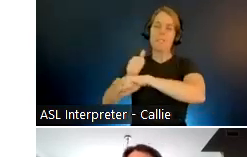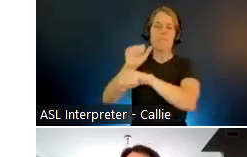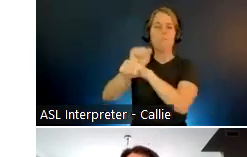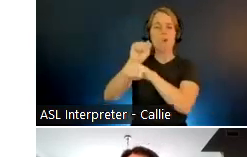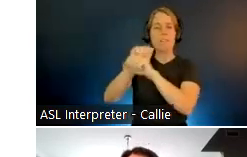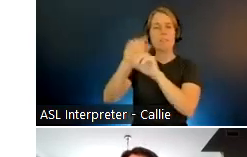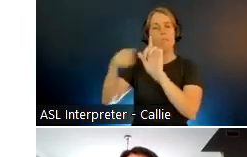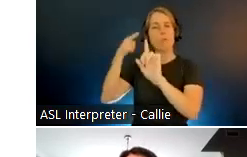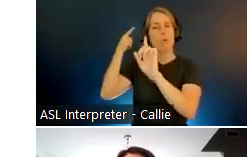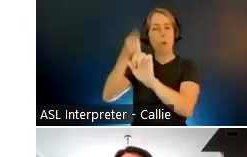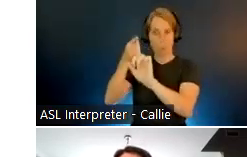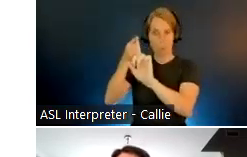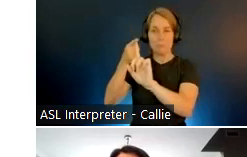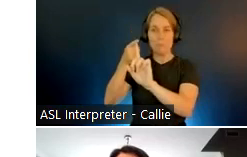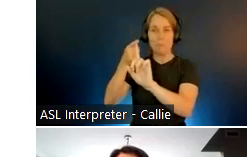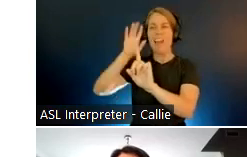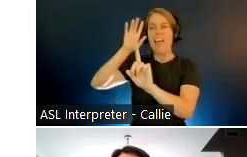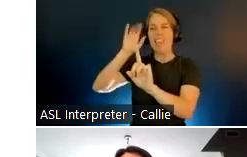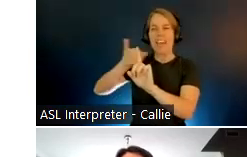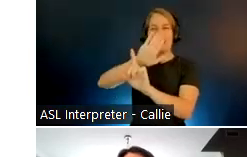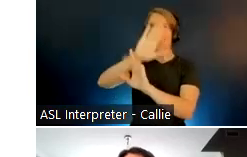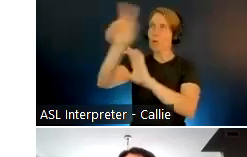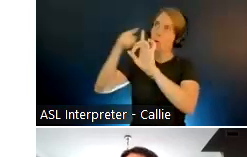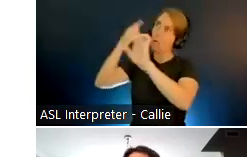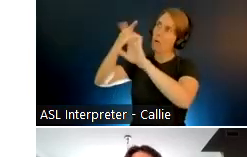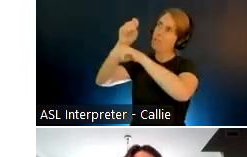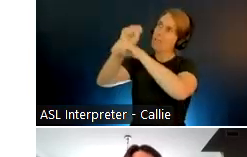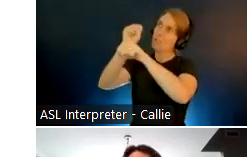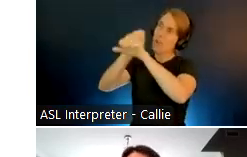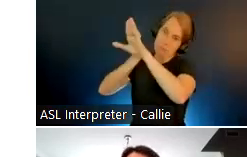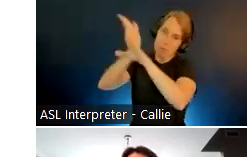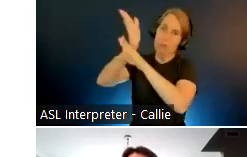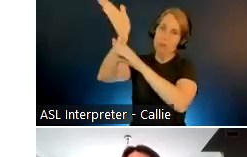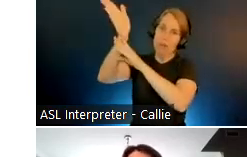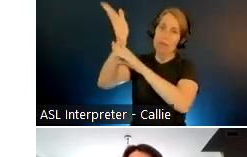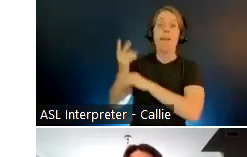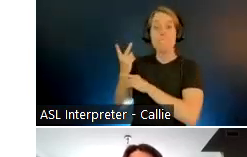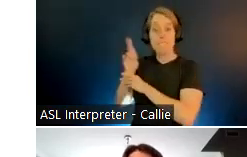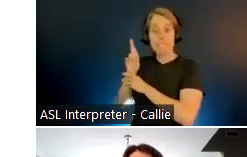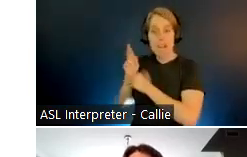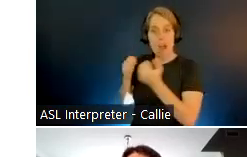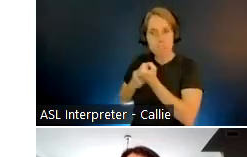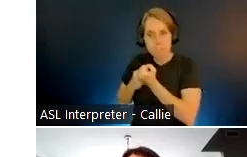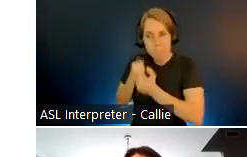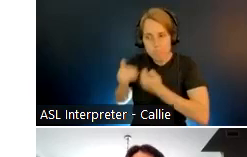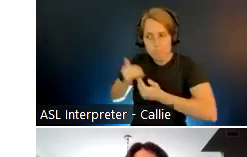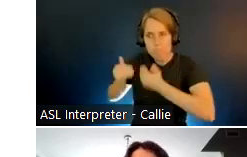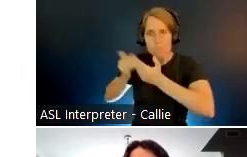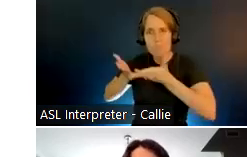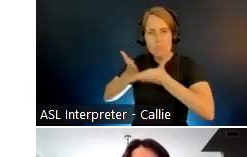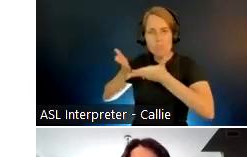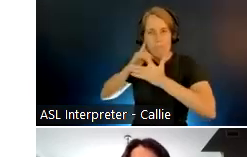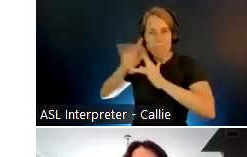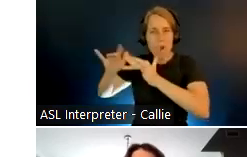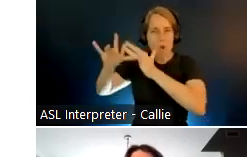career that VR is helping you prepare for. And all the services that are in that plan that